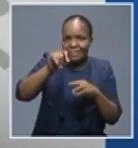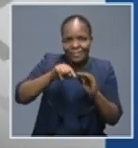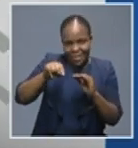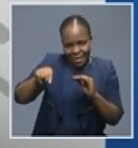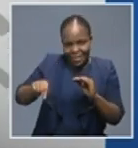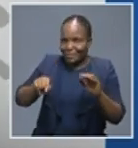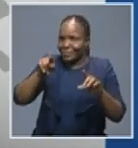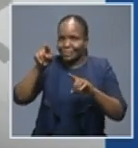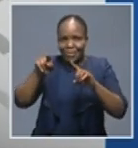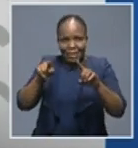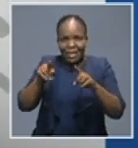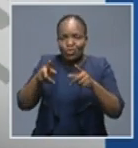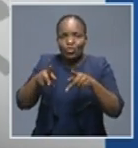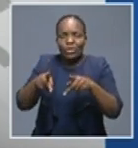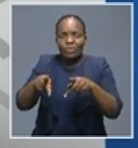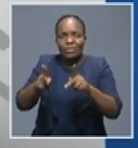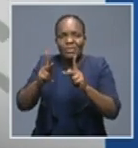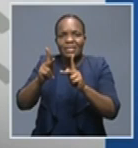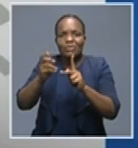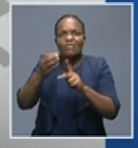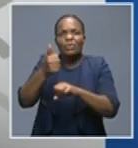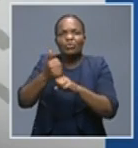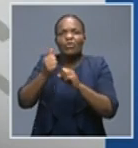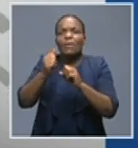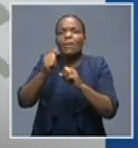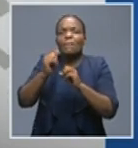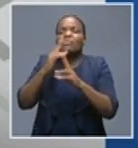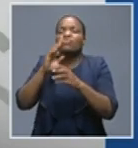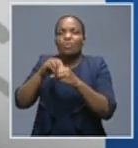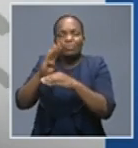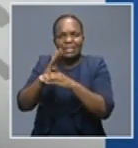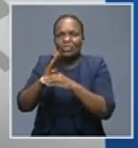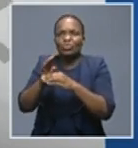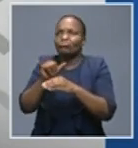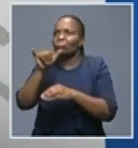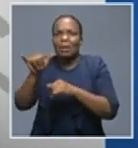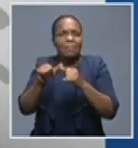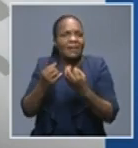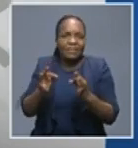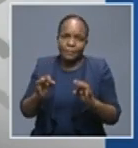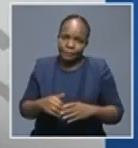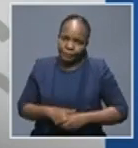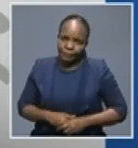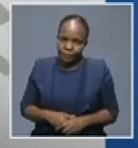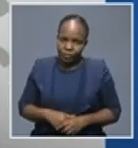that business people can start to move. African governments can only create